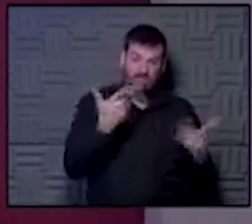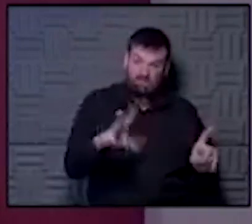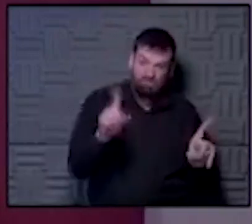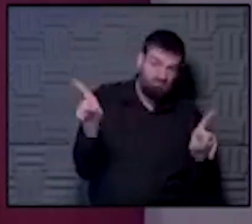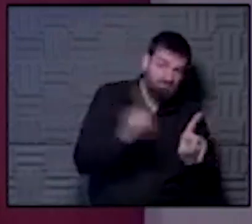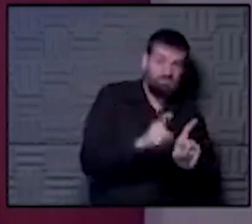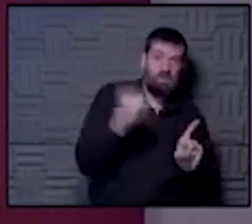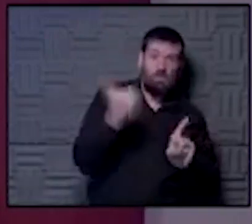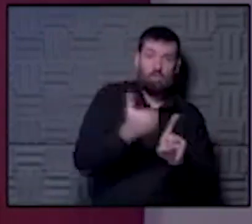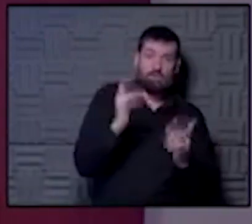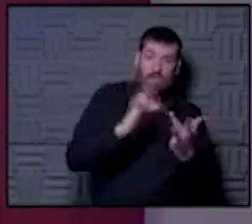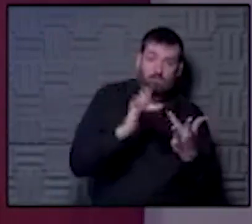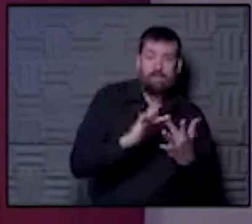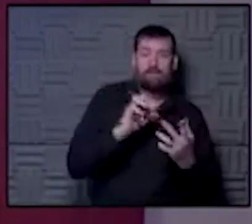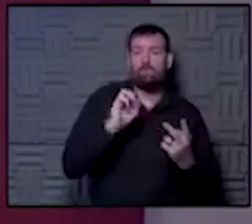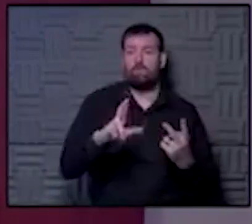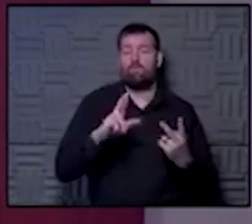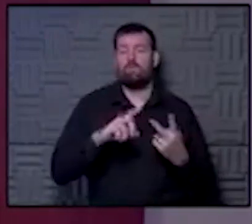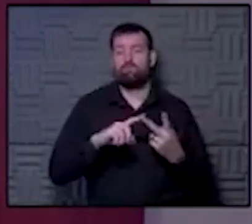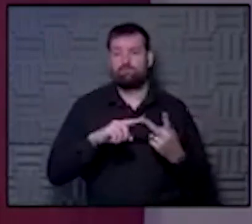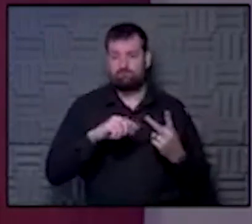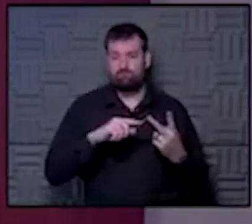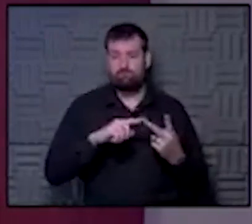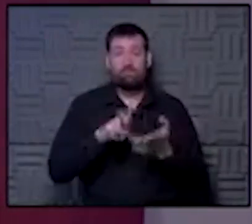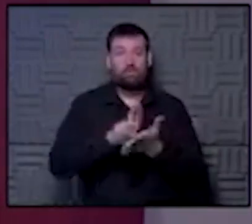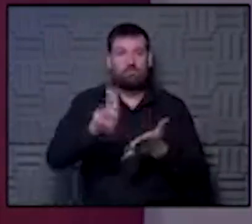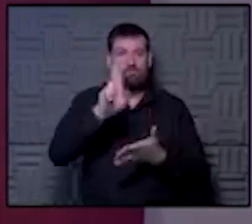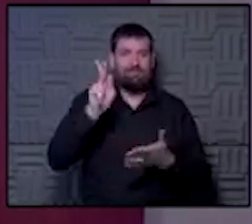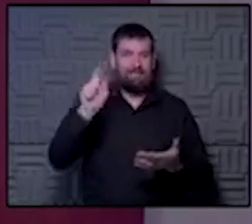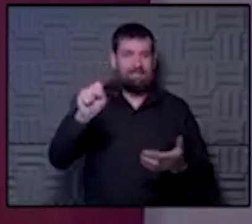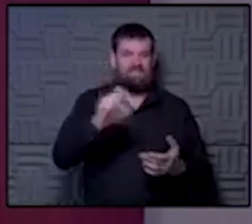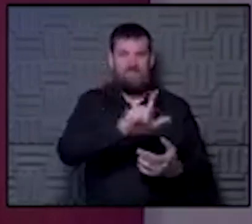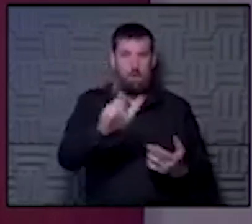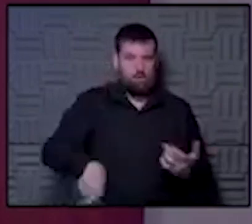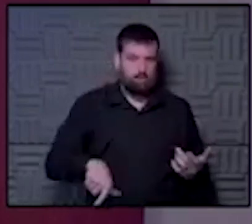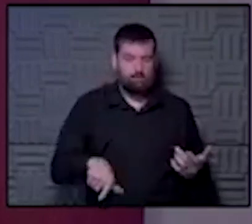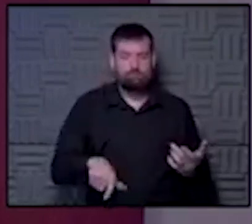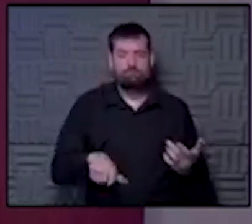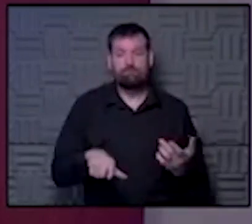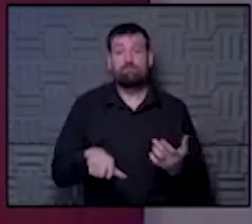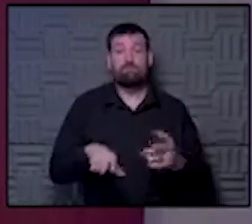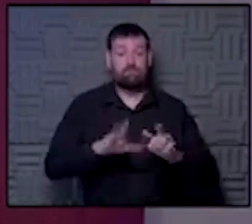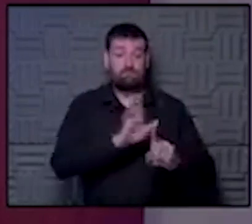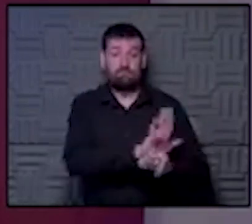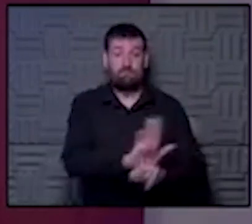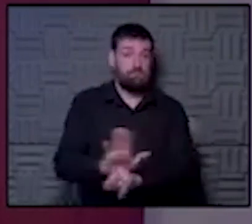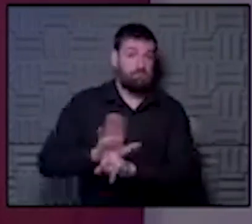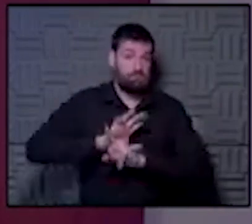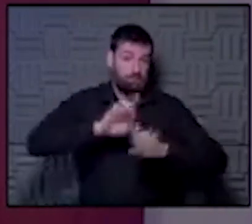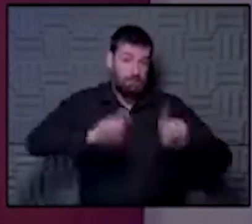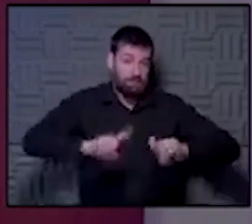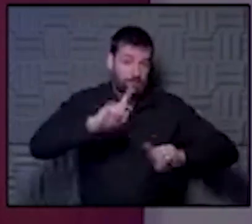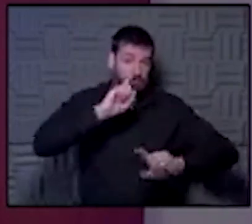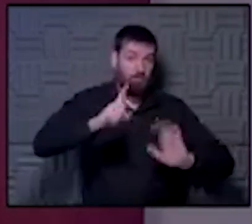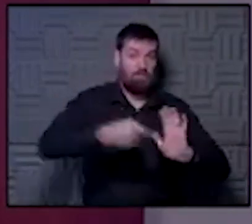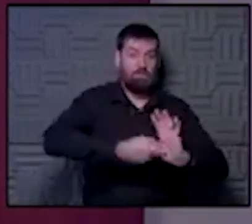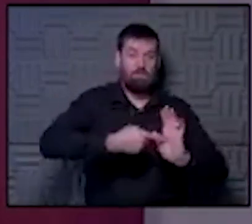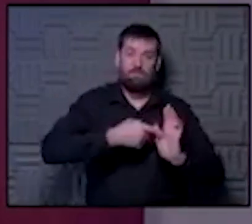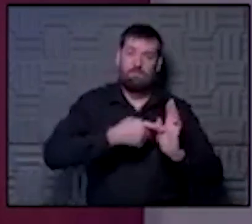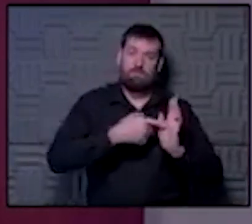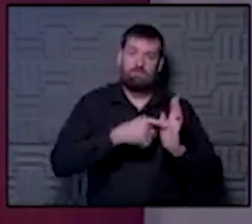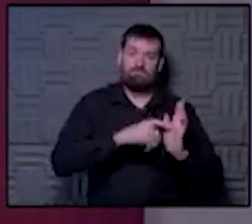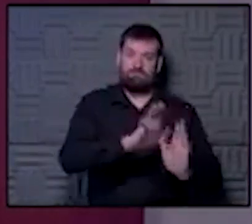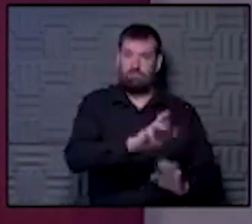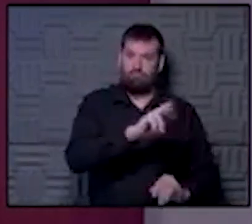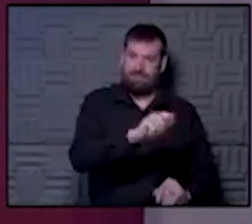patient. Another thing with the University of Kansas in Lawrence is the testing that they've been doing to really help identify their prevalence, and I